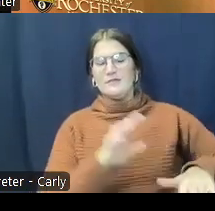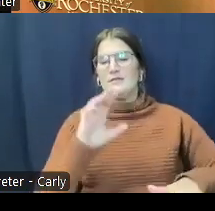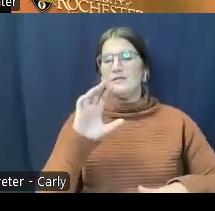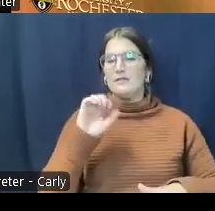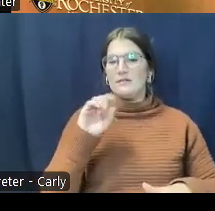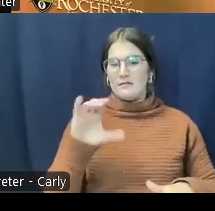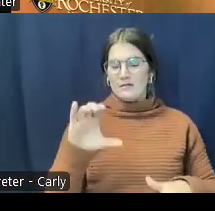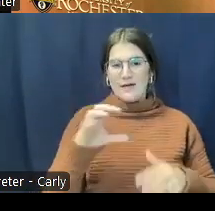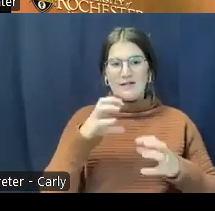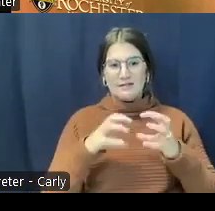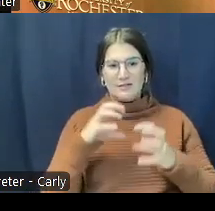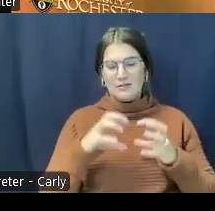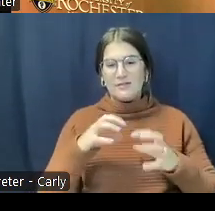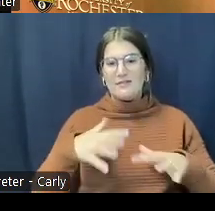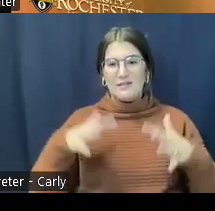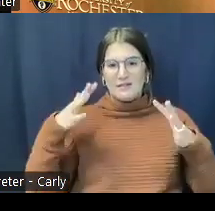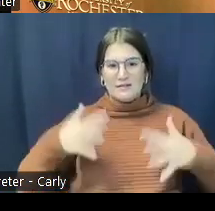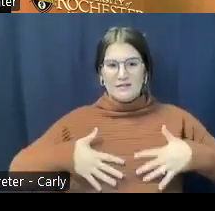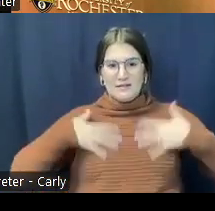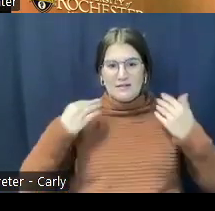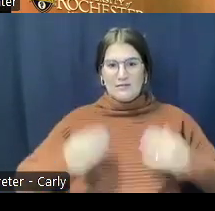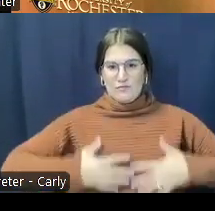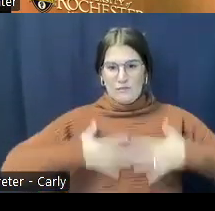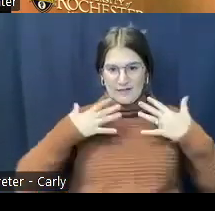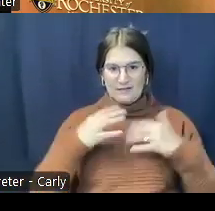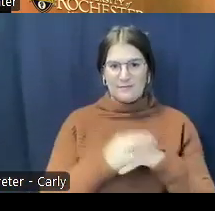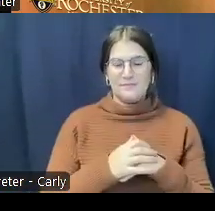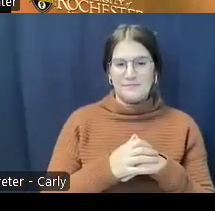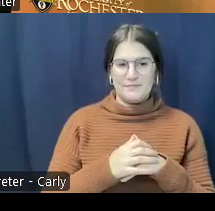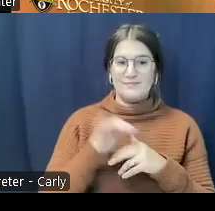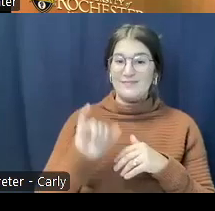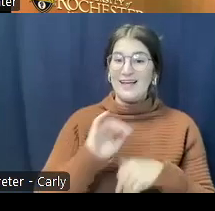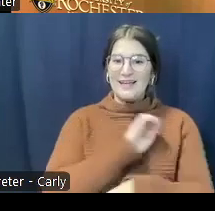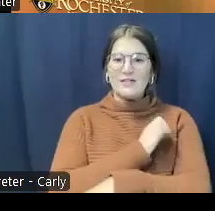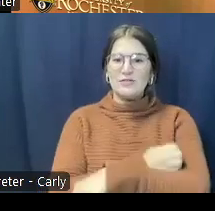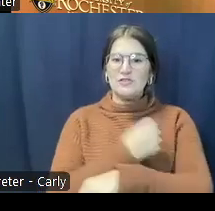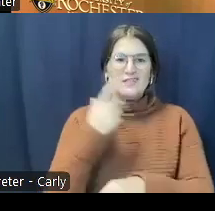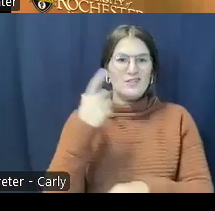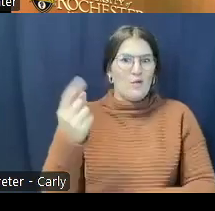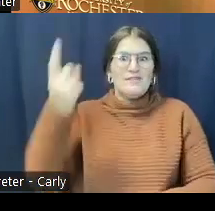tension and energy rises. That energy has to go somewhere.